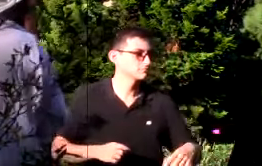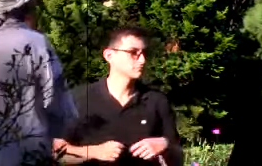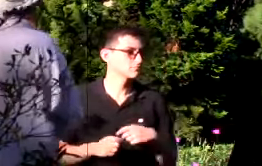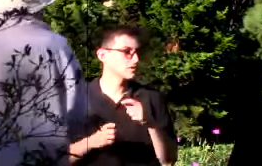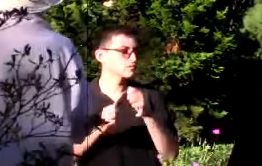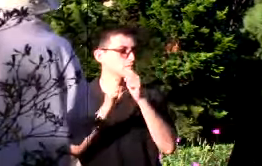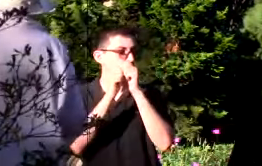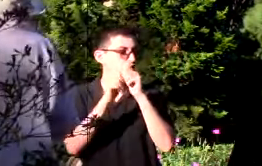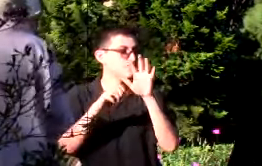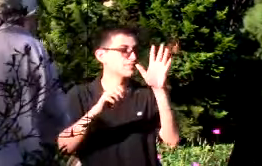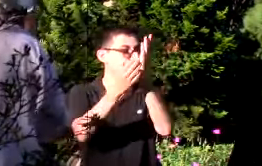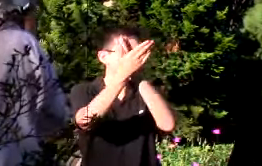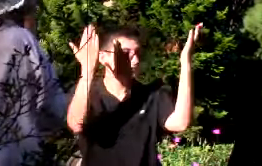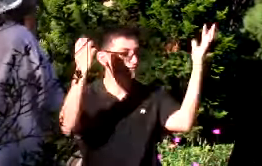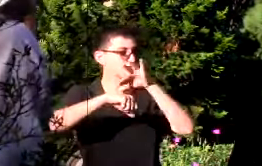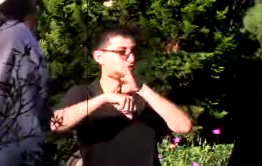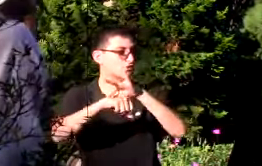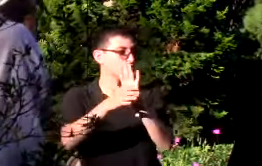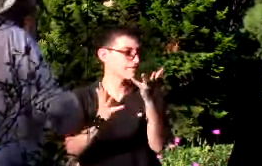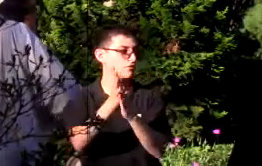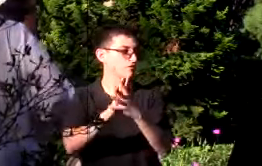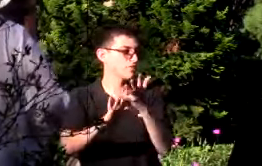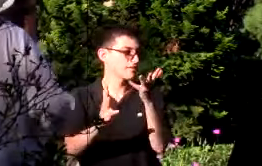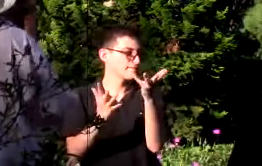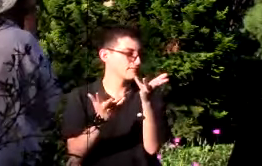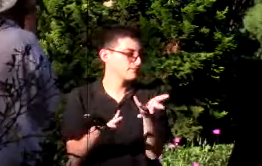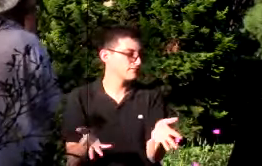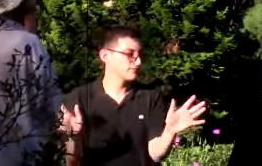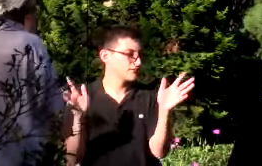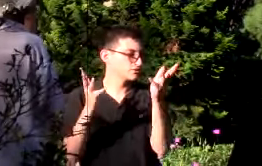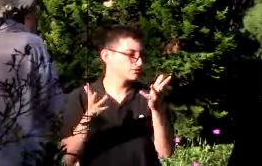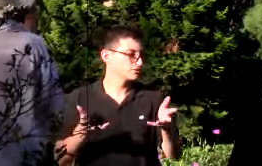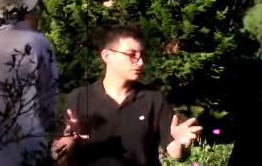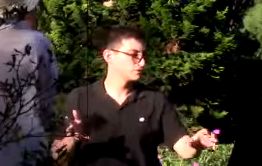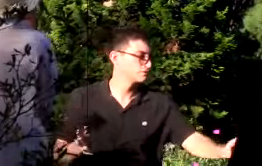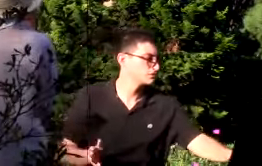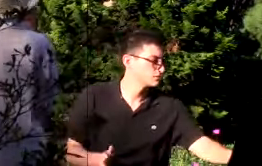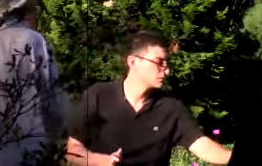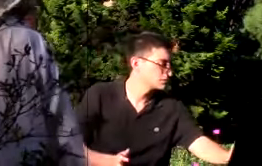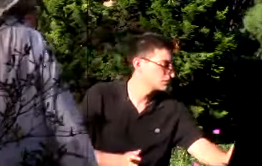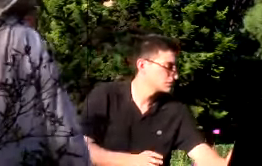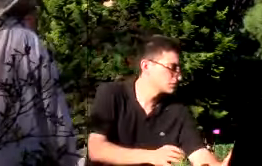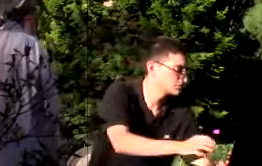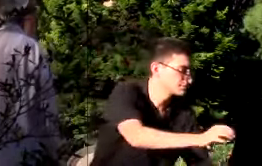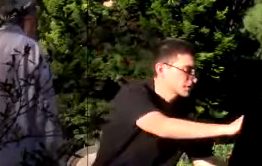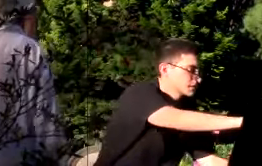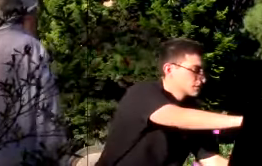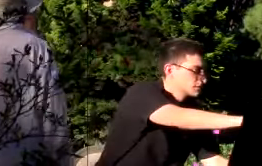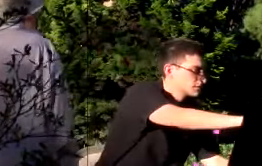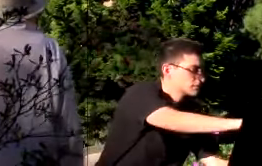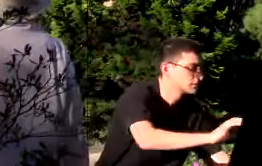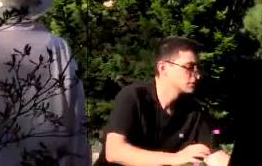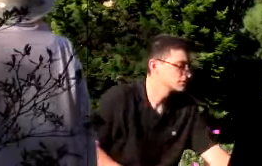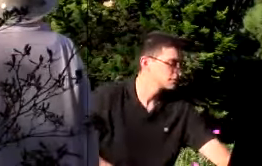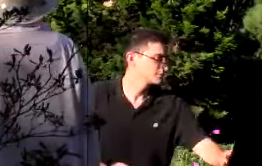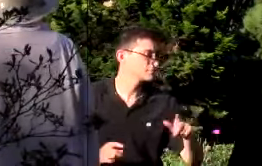hafen. Baruch atah Adonai Eloheinu melech haolam, vayet ediyot hafen. Baruch atah Adonai Eloheinu melech